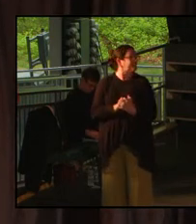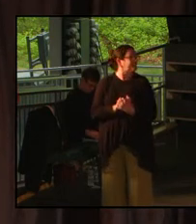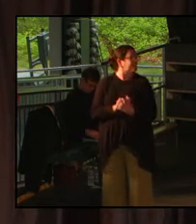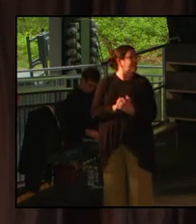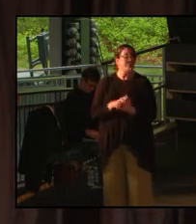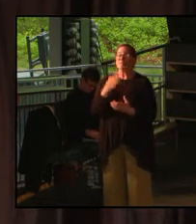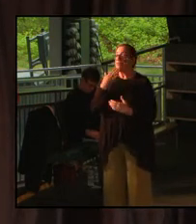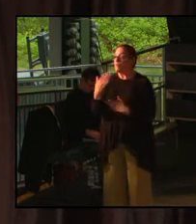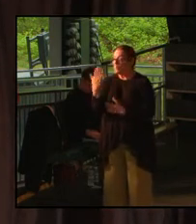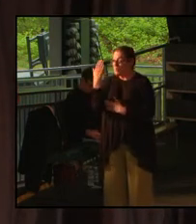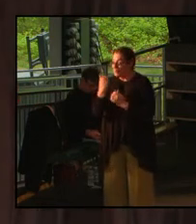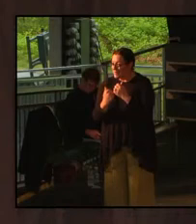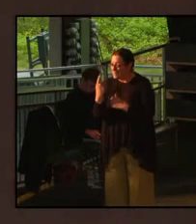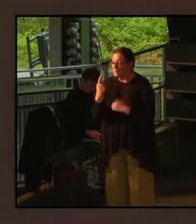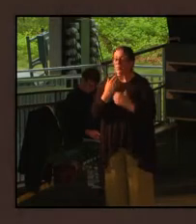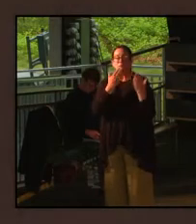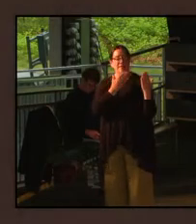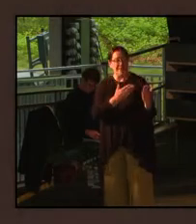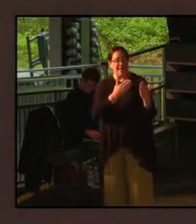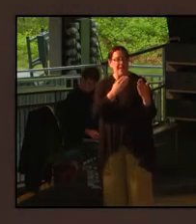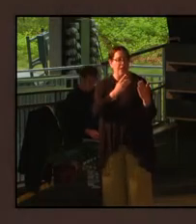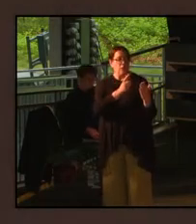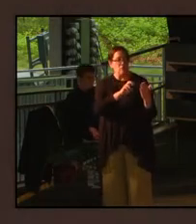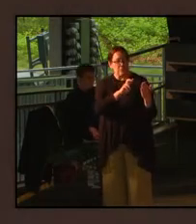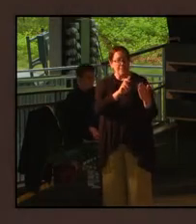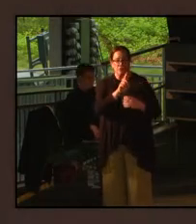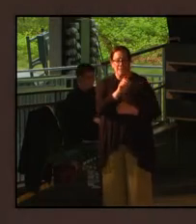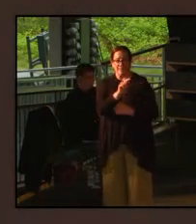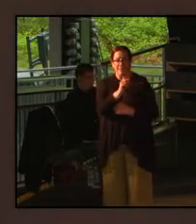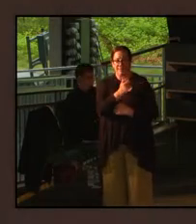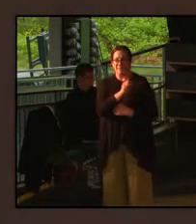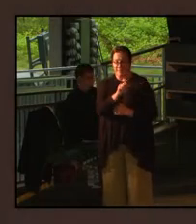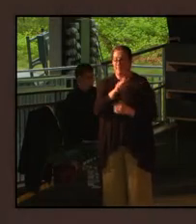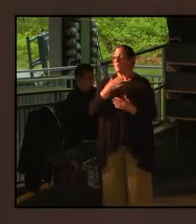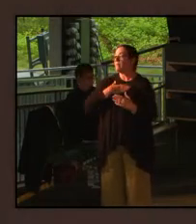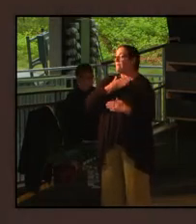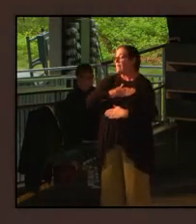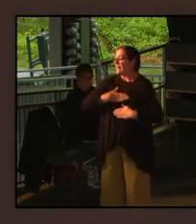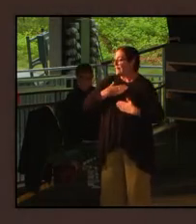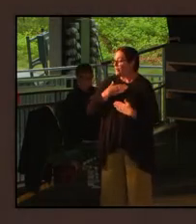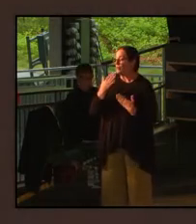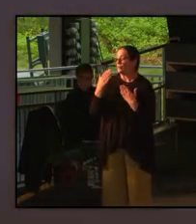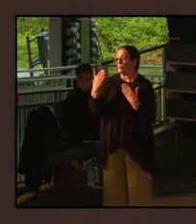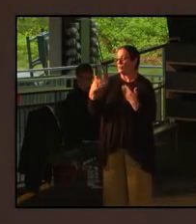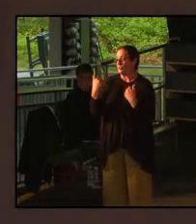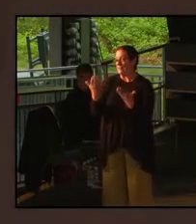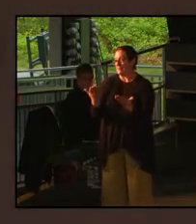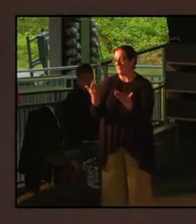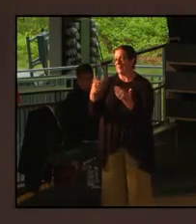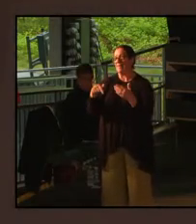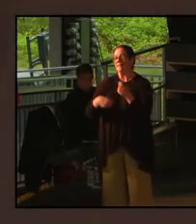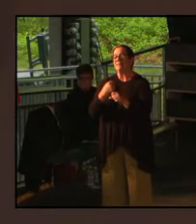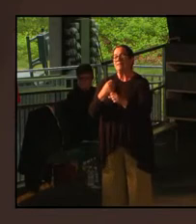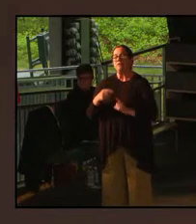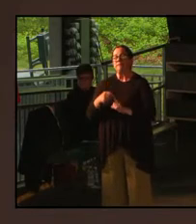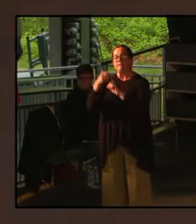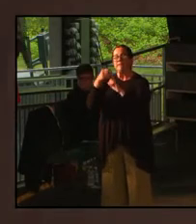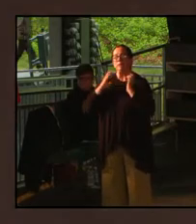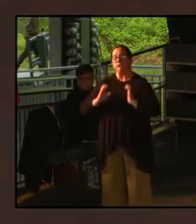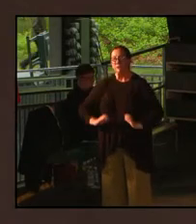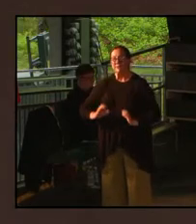Good morning, everyone. Thank you, Dr. Douglas. It is my pleasure to present this year's Distinguished Citizen